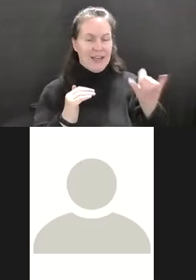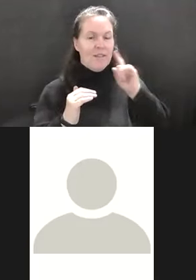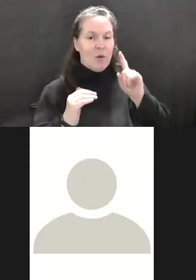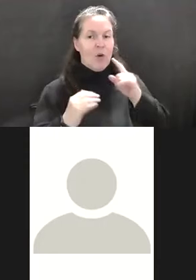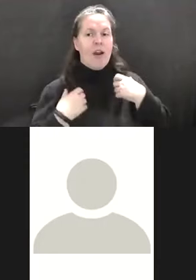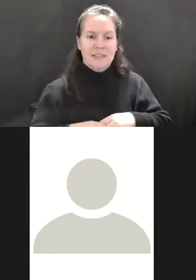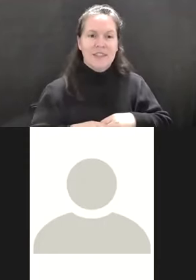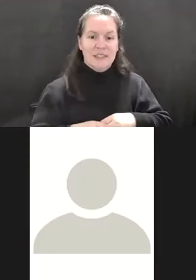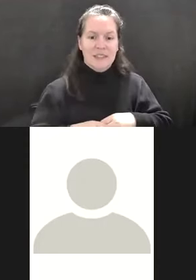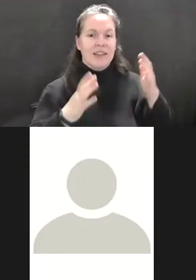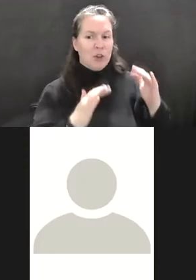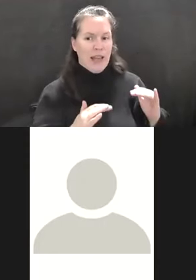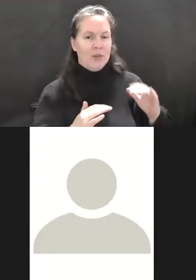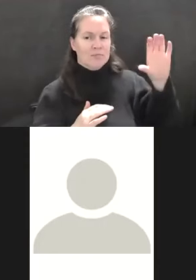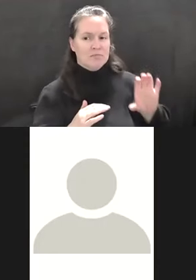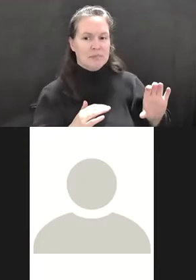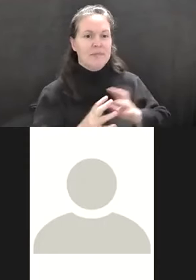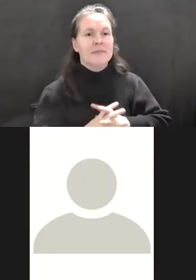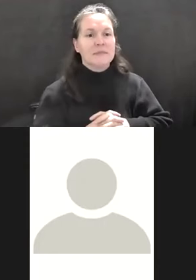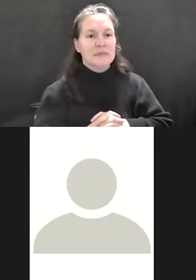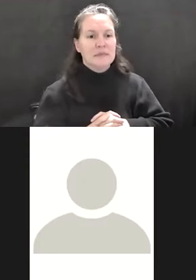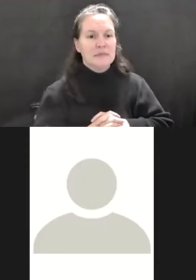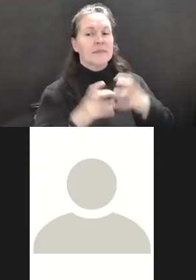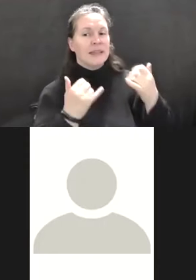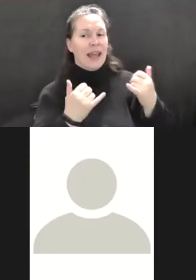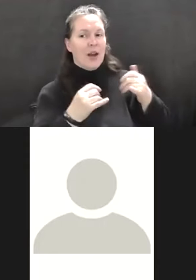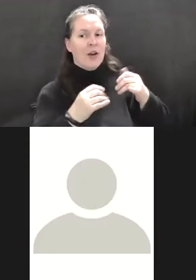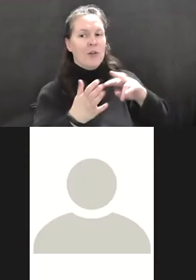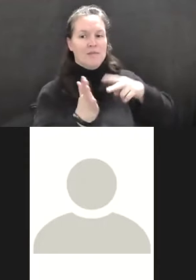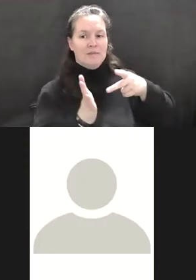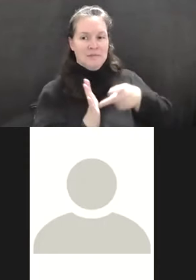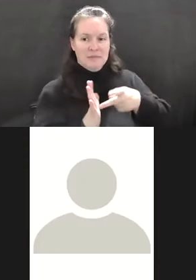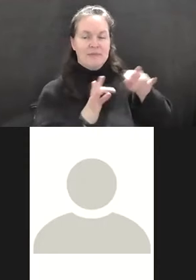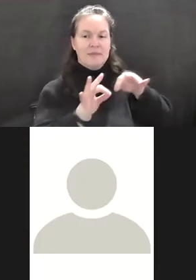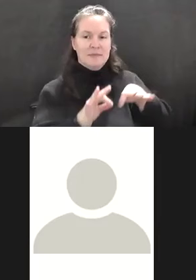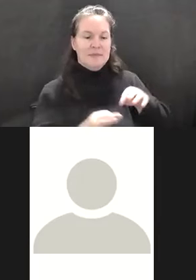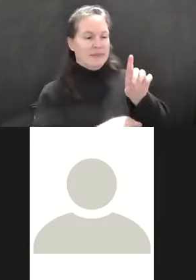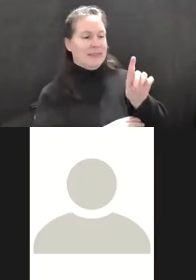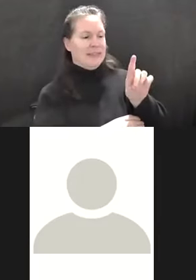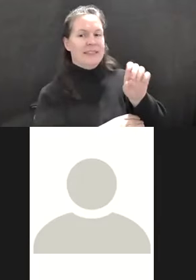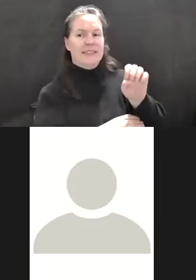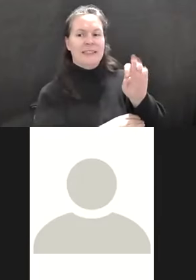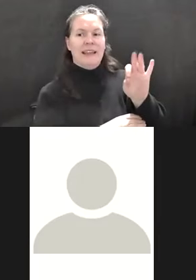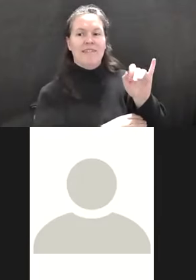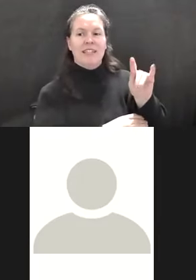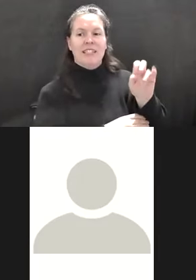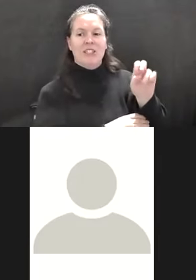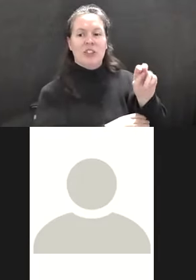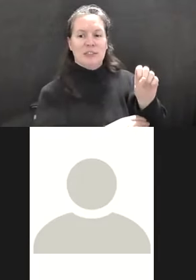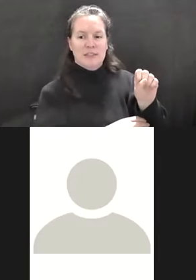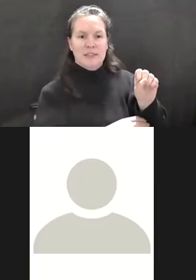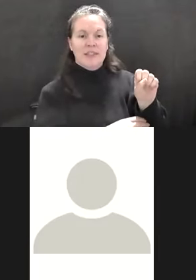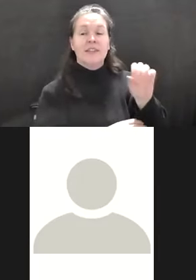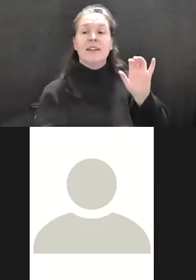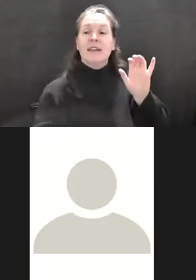professionals. Both. So the definitions. So as a disclaimer, we took